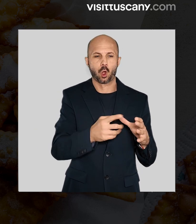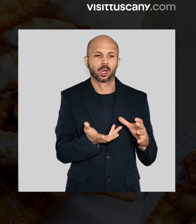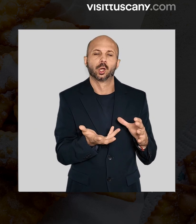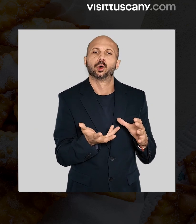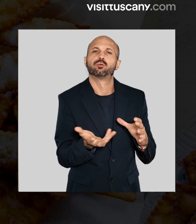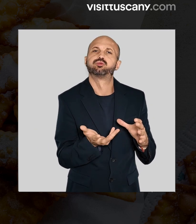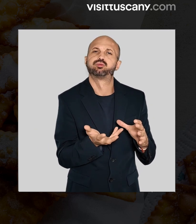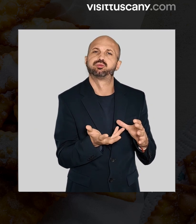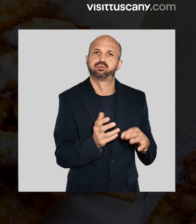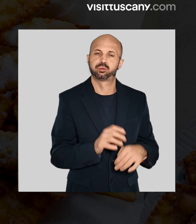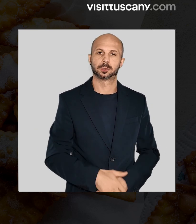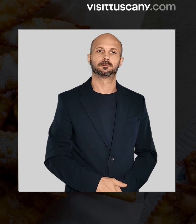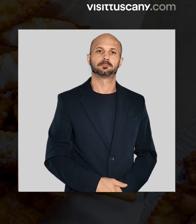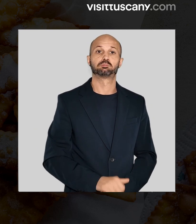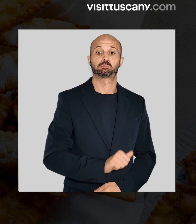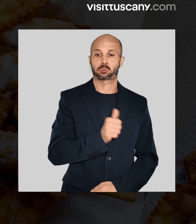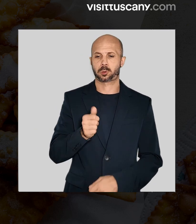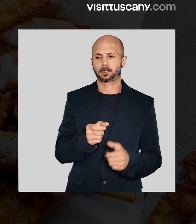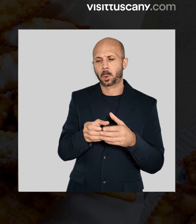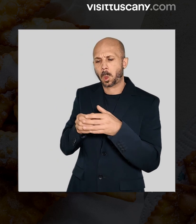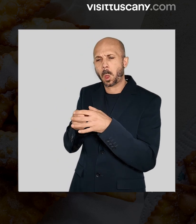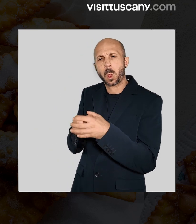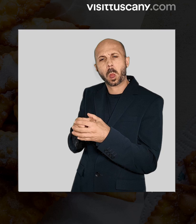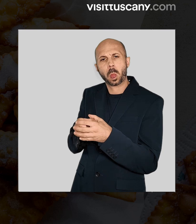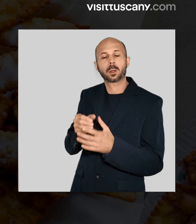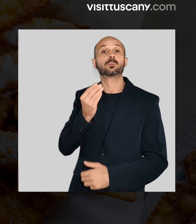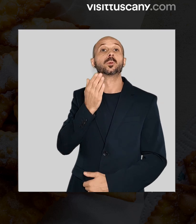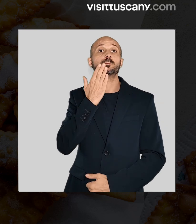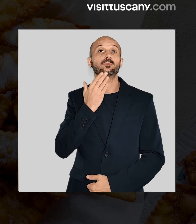about 1 liter of vegetable oil for deep frying,